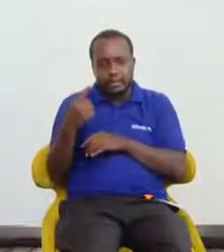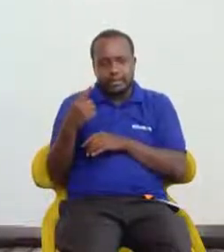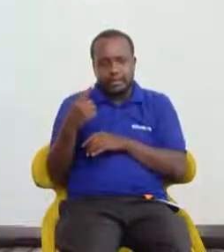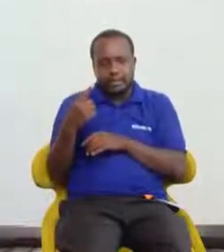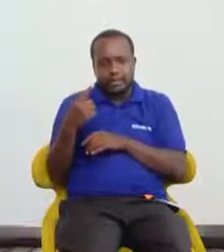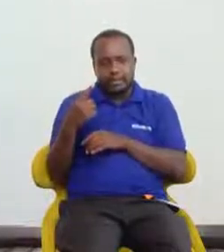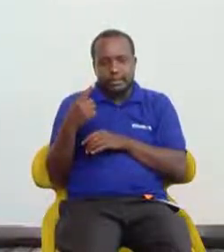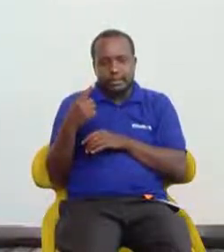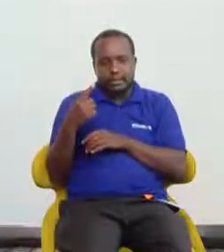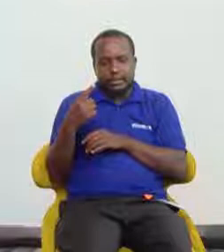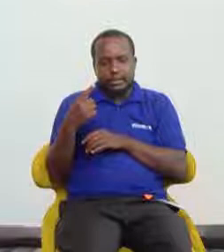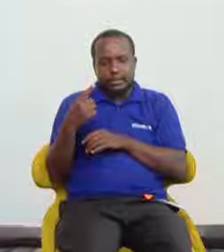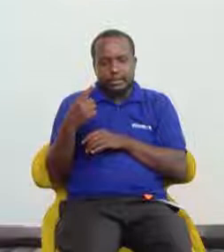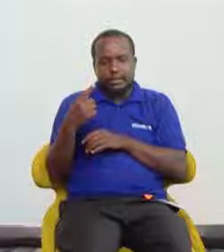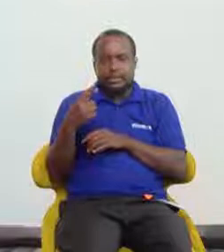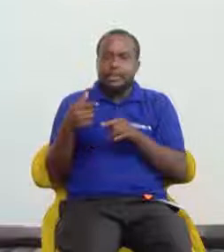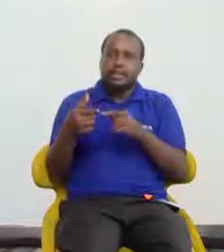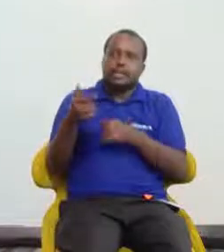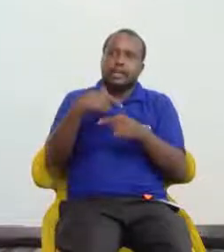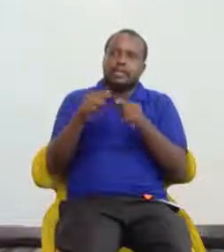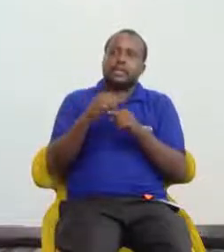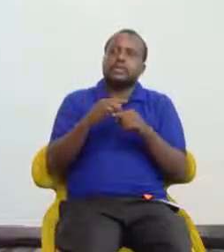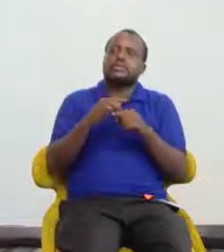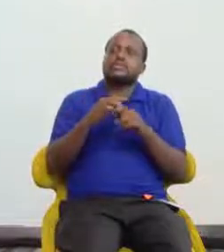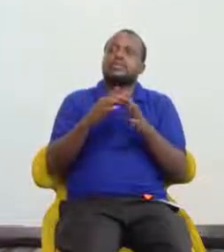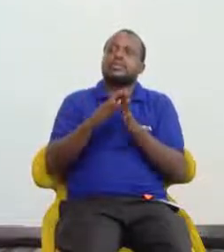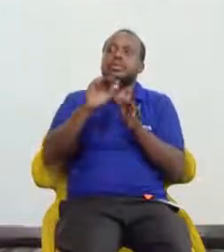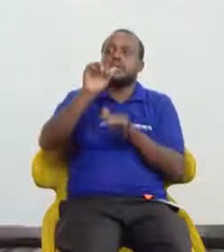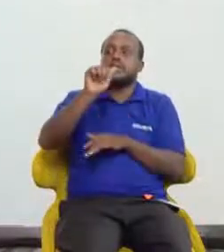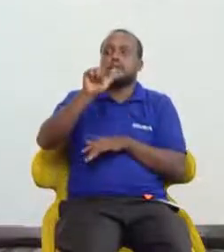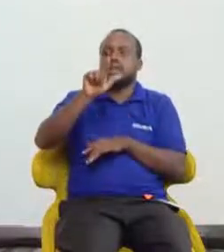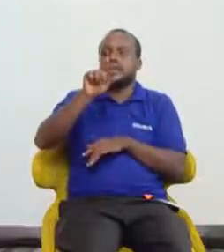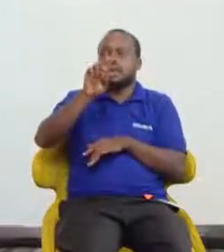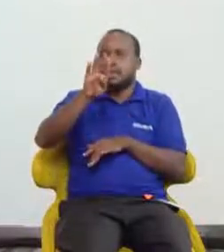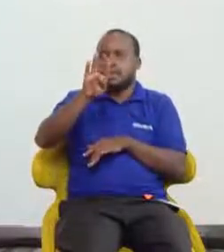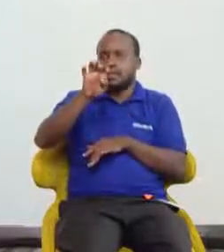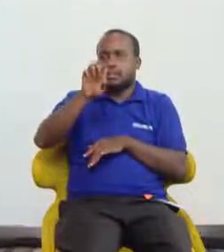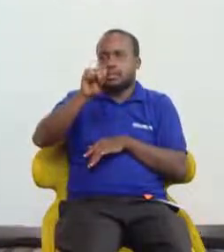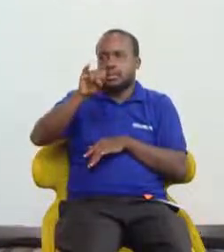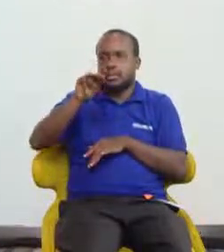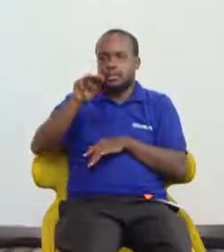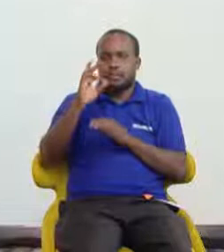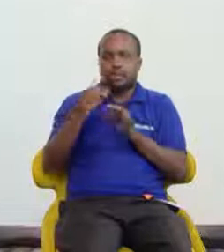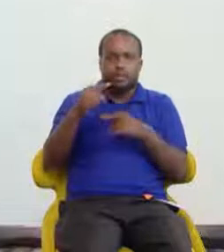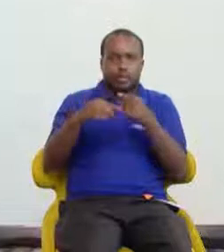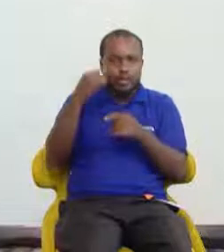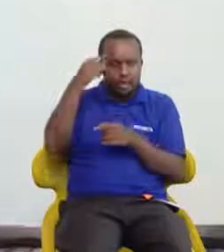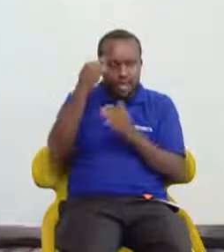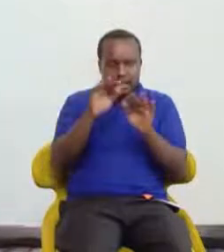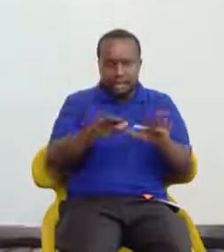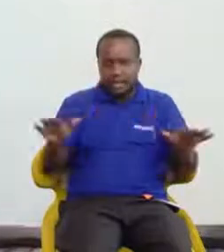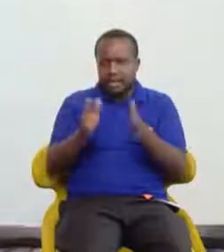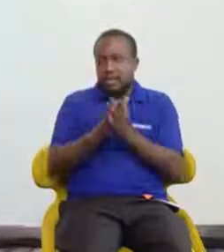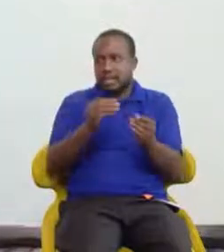goes back to ableism, like Eben was talking about earlier. If we continue to think that children with disabilities do not